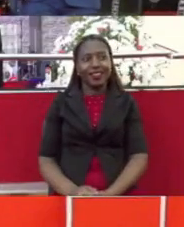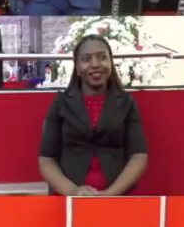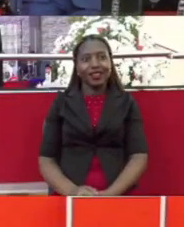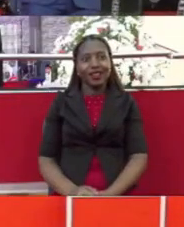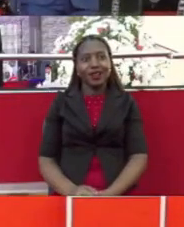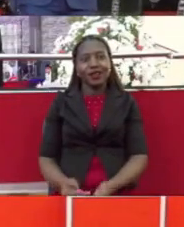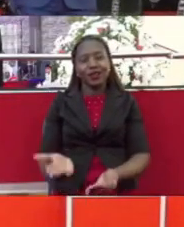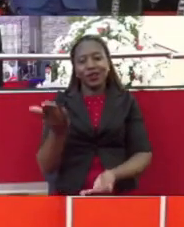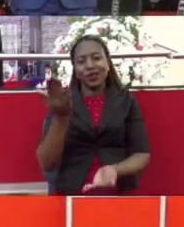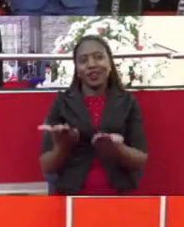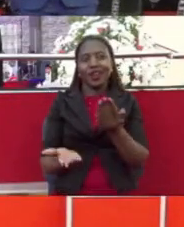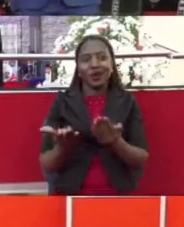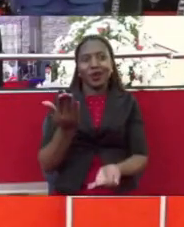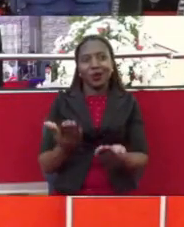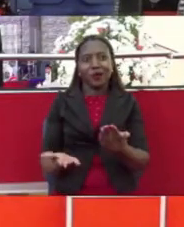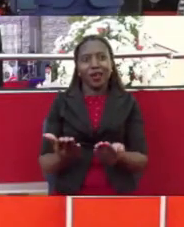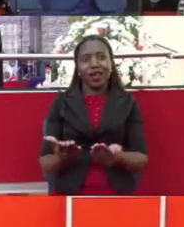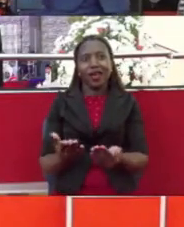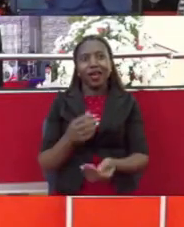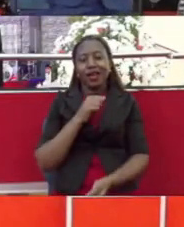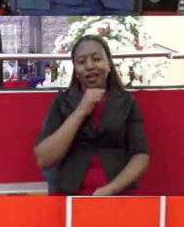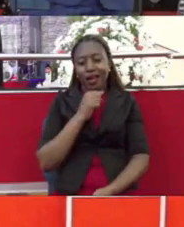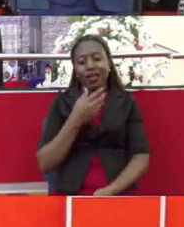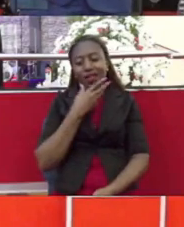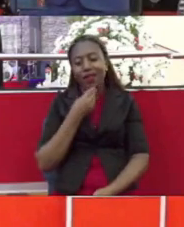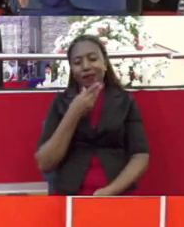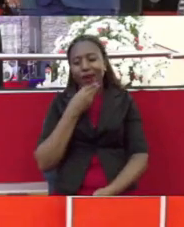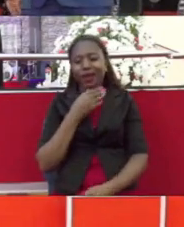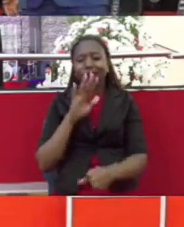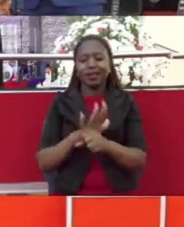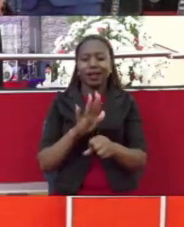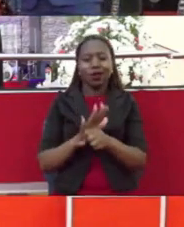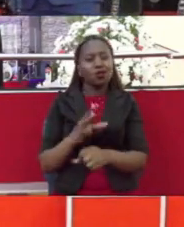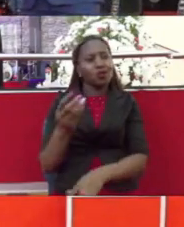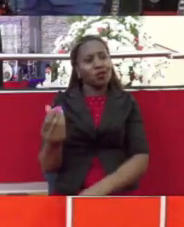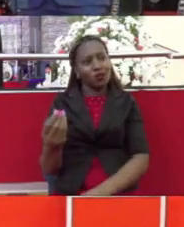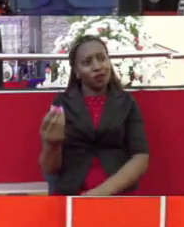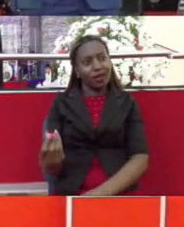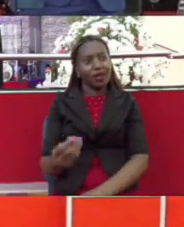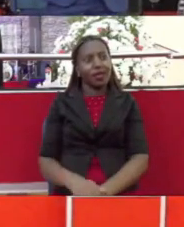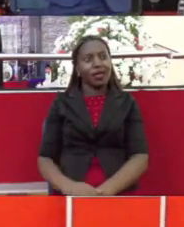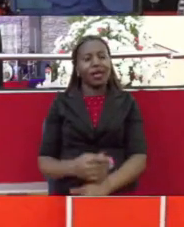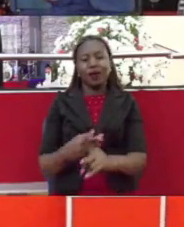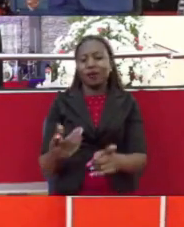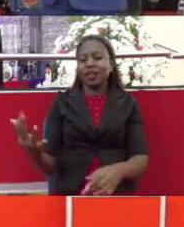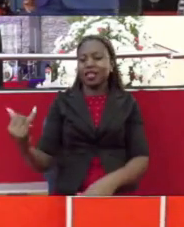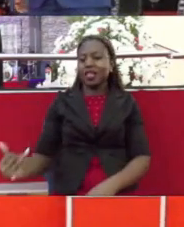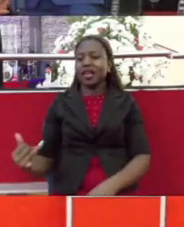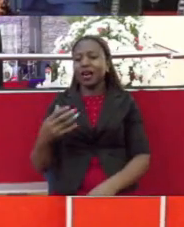very he has a lot of properties. Mtu wako na mali, yako na fedha. And this man now told him that. Na huyu kijana akamwambia